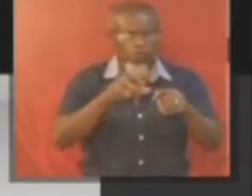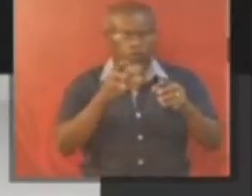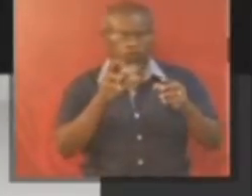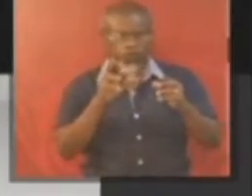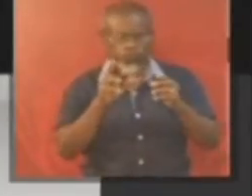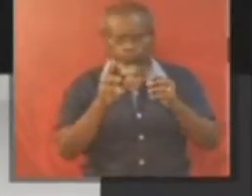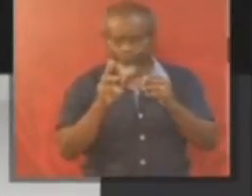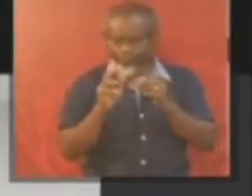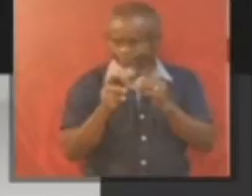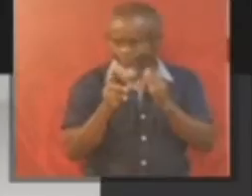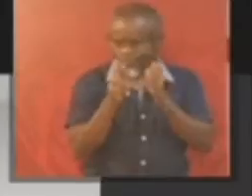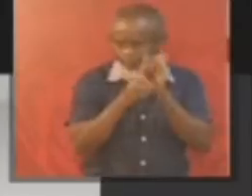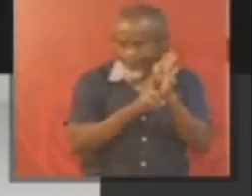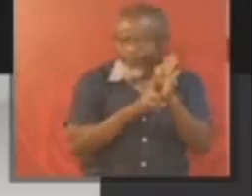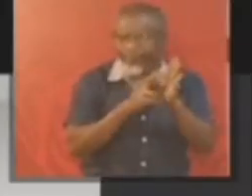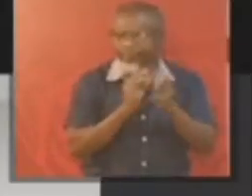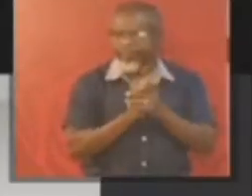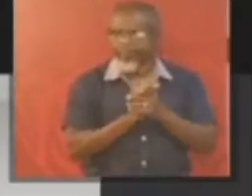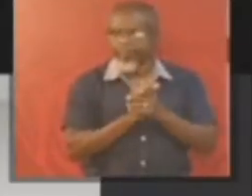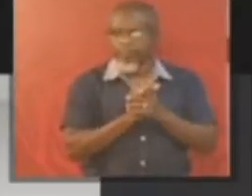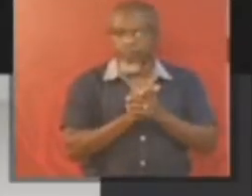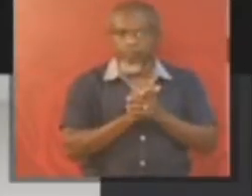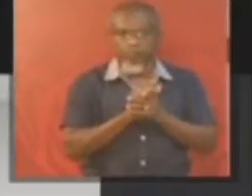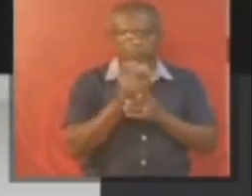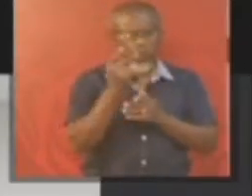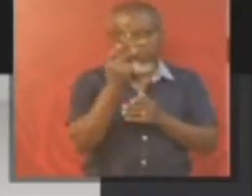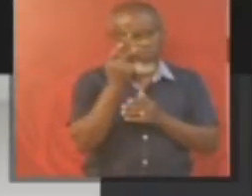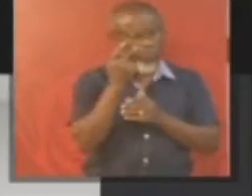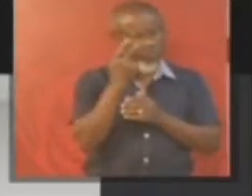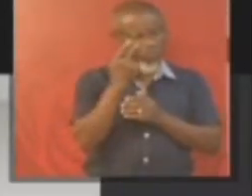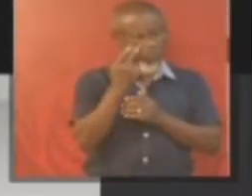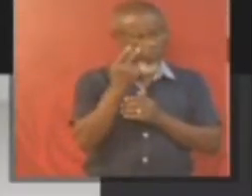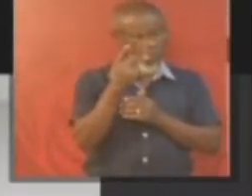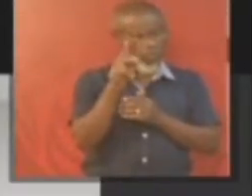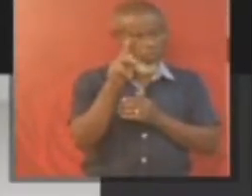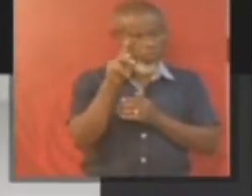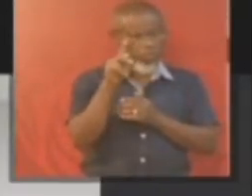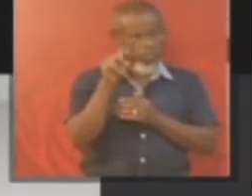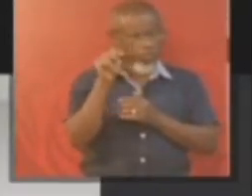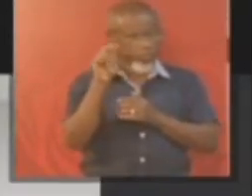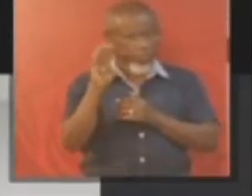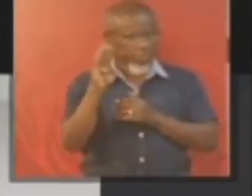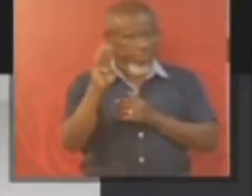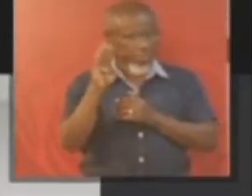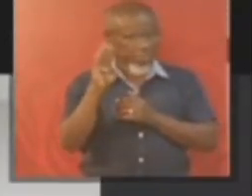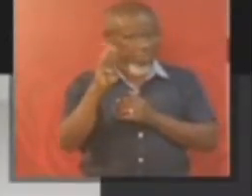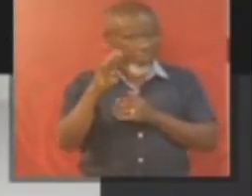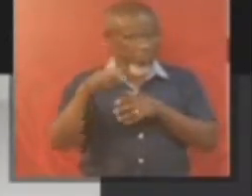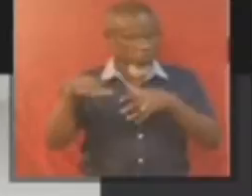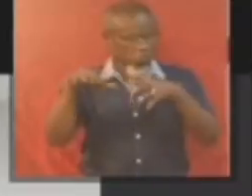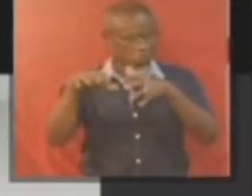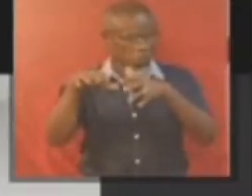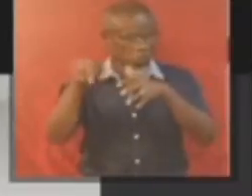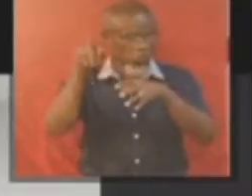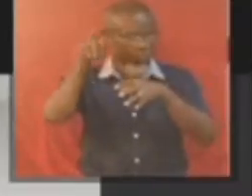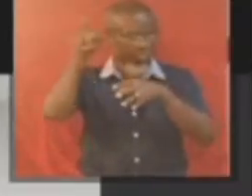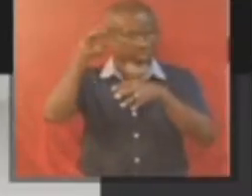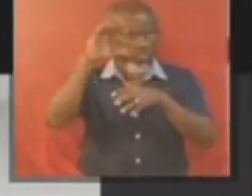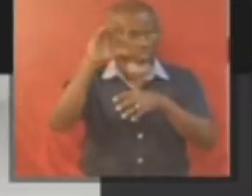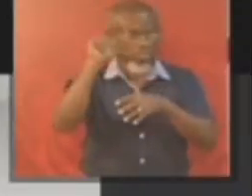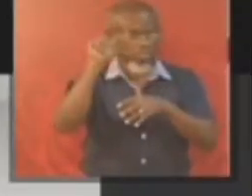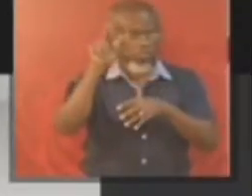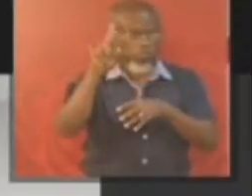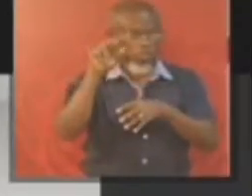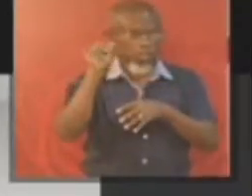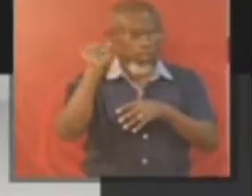understand that the tuberculosis ward in Cora Hospital is filled. Now, I want